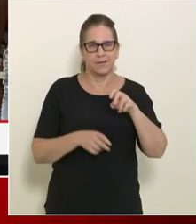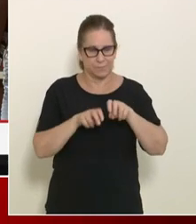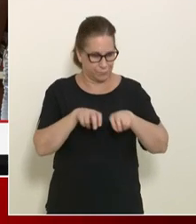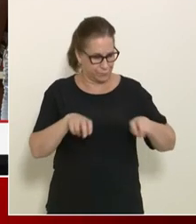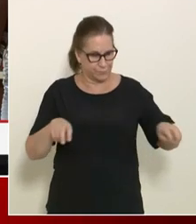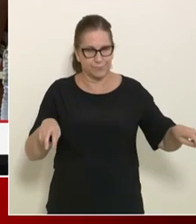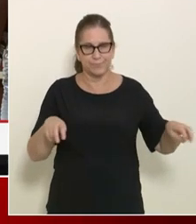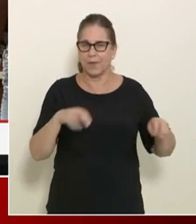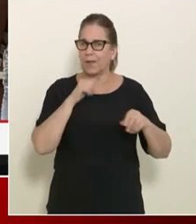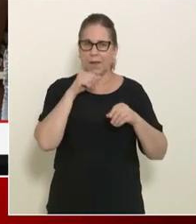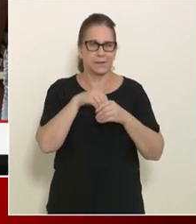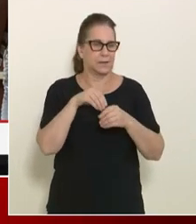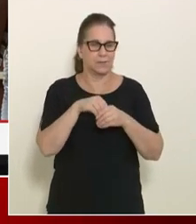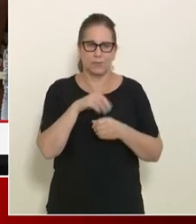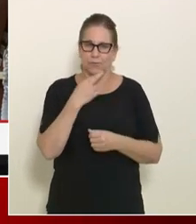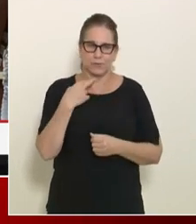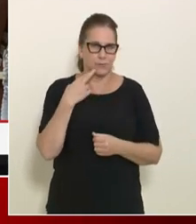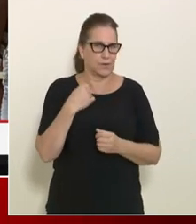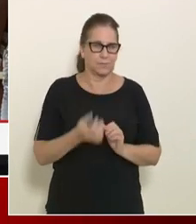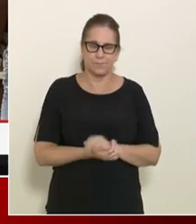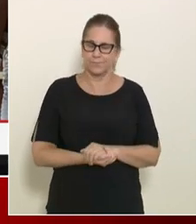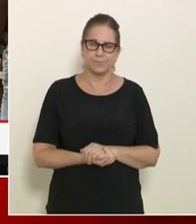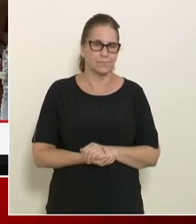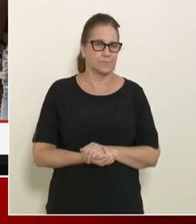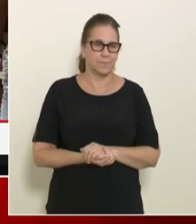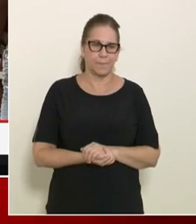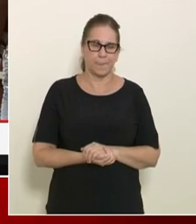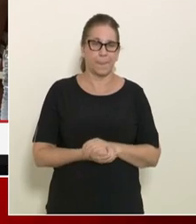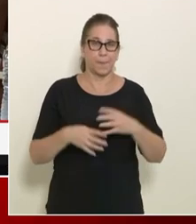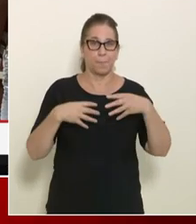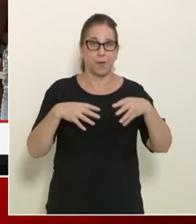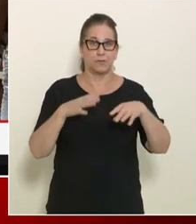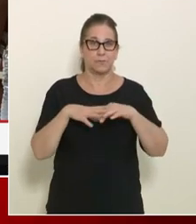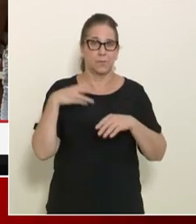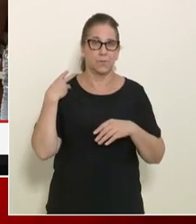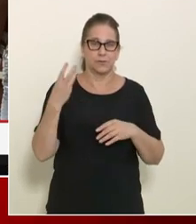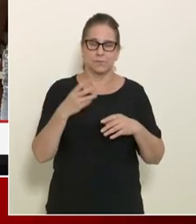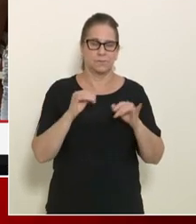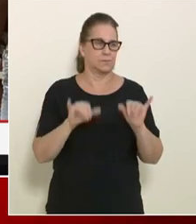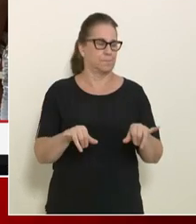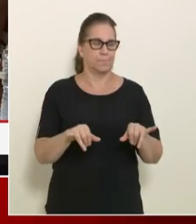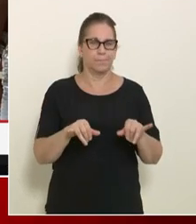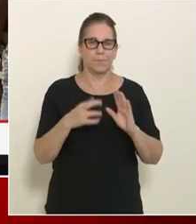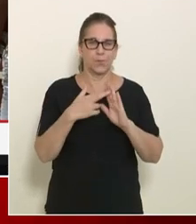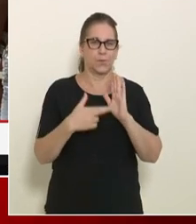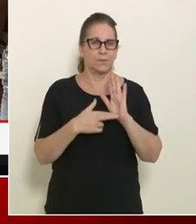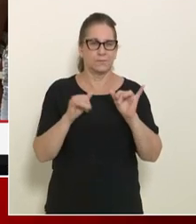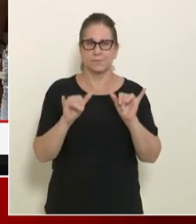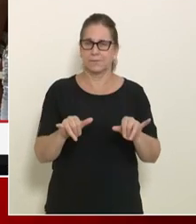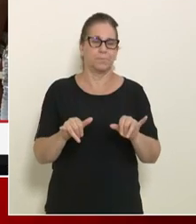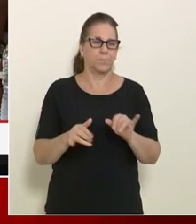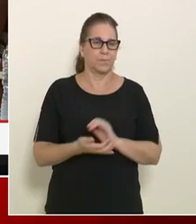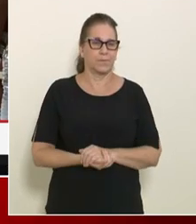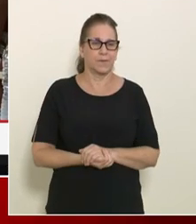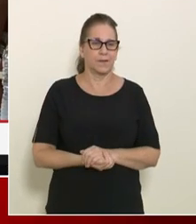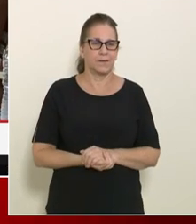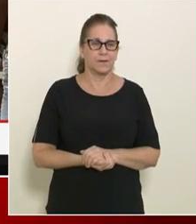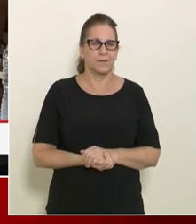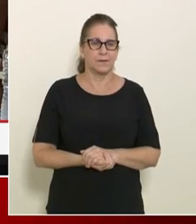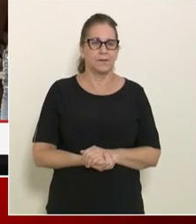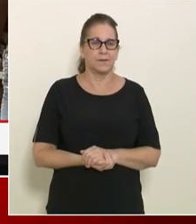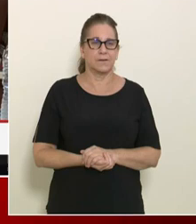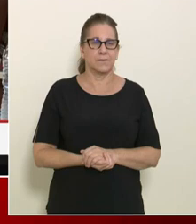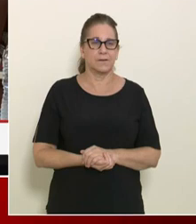vast majority of those experiences have been 100% positive. And I also don't think that DC